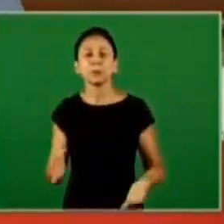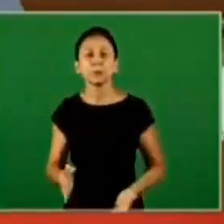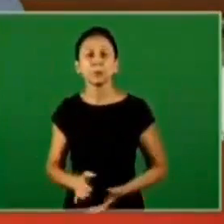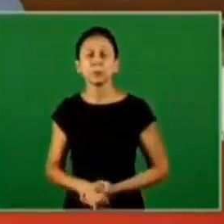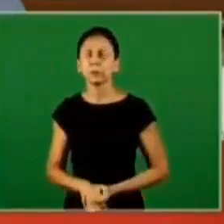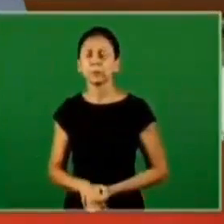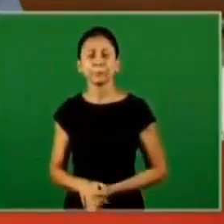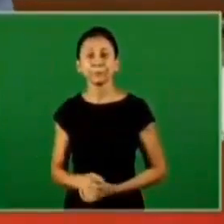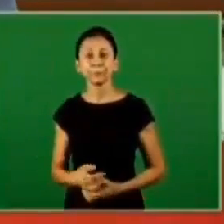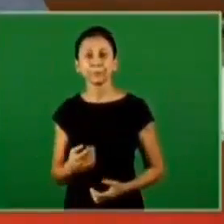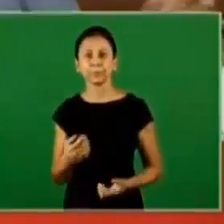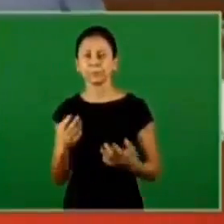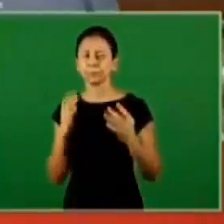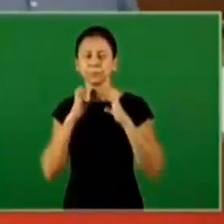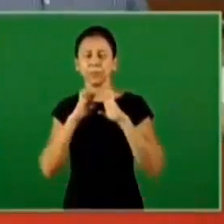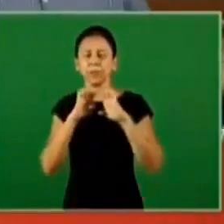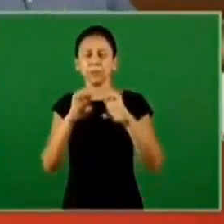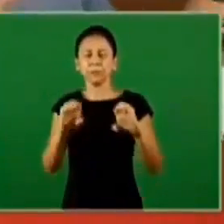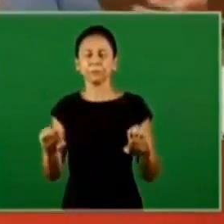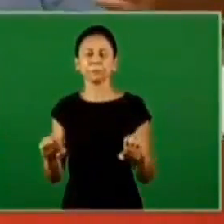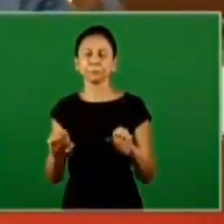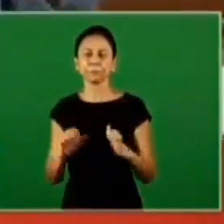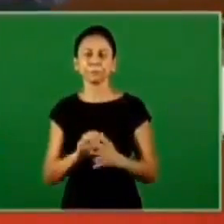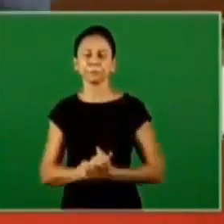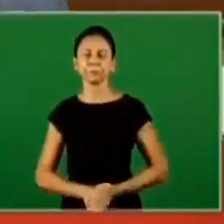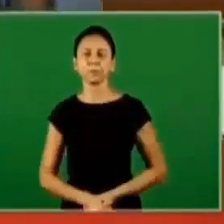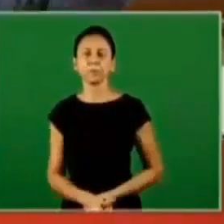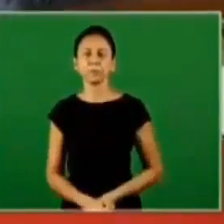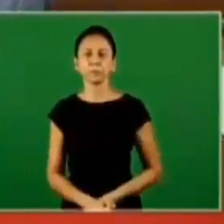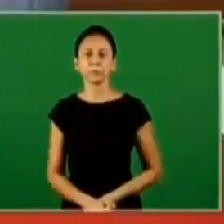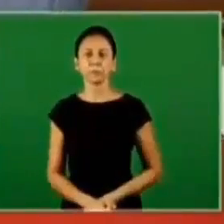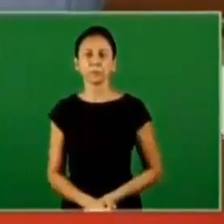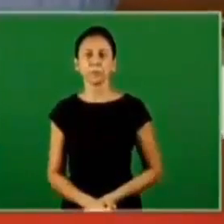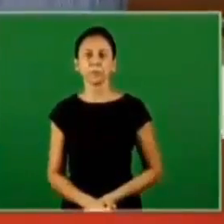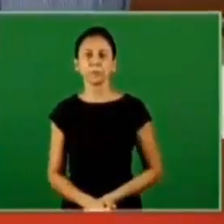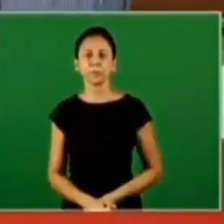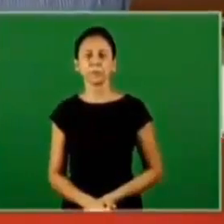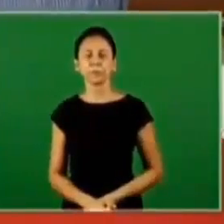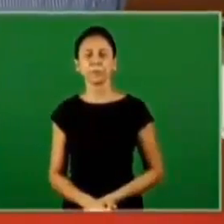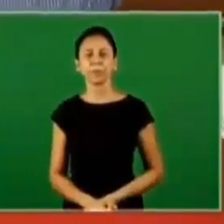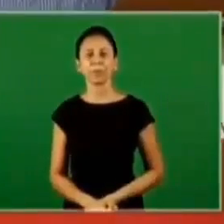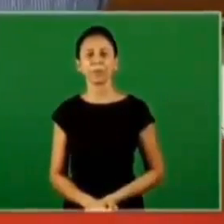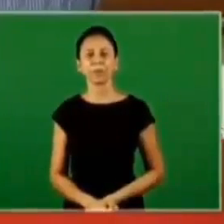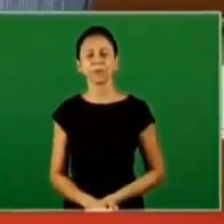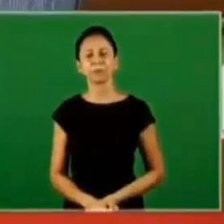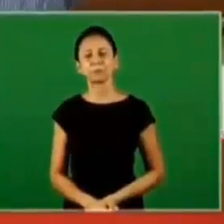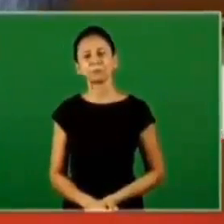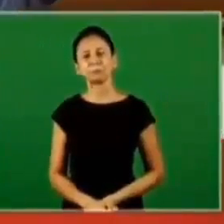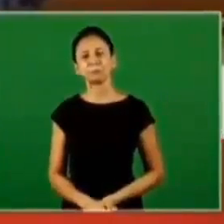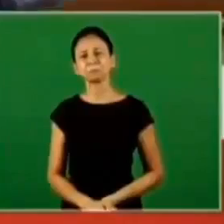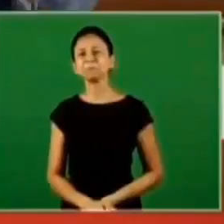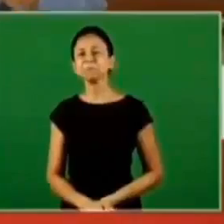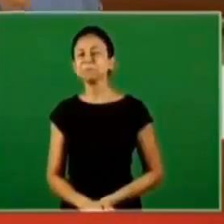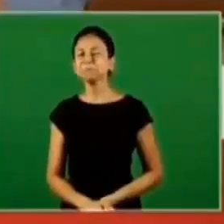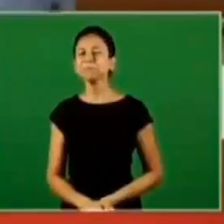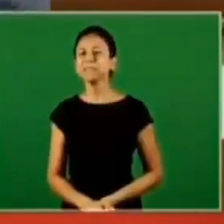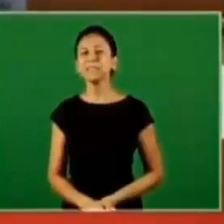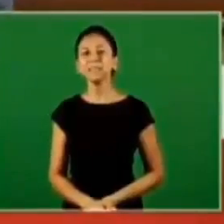his ears. My brethren, that's where the gospel is out there. Another one said, no, I have